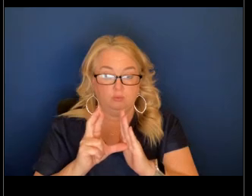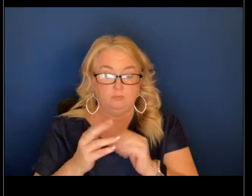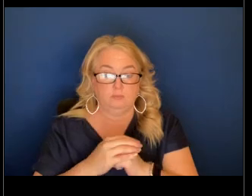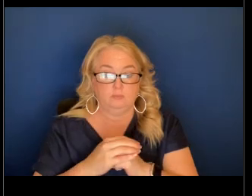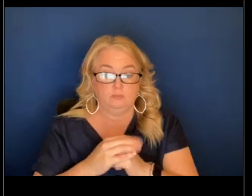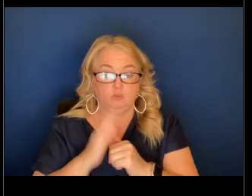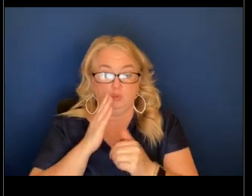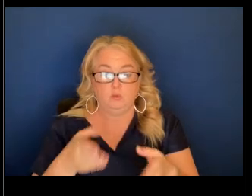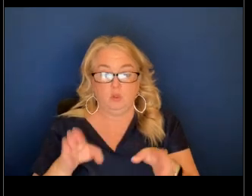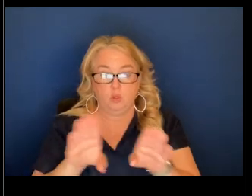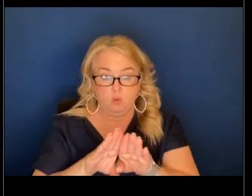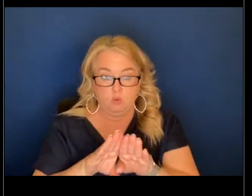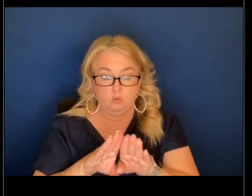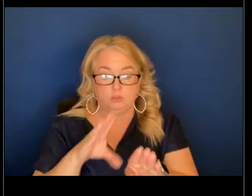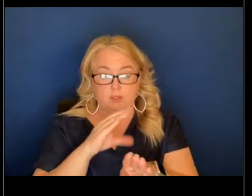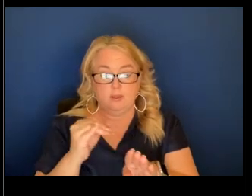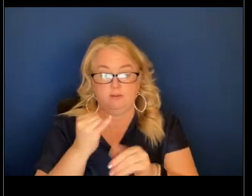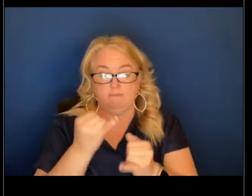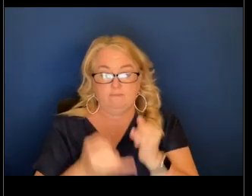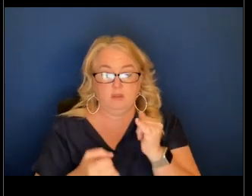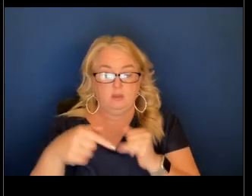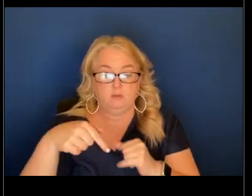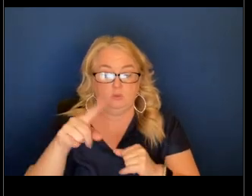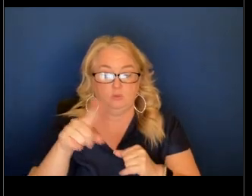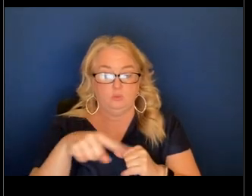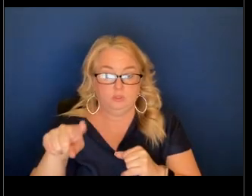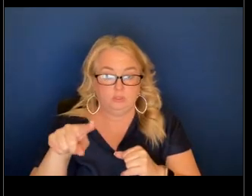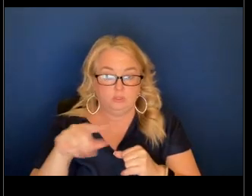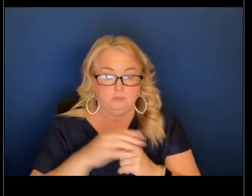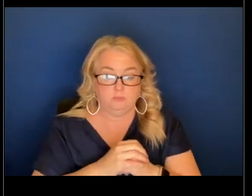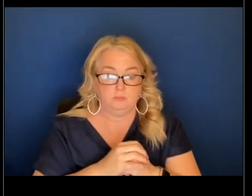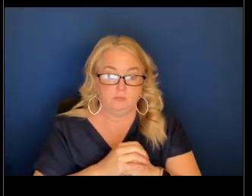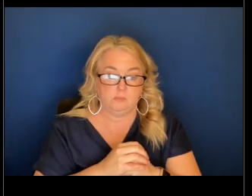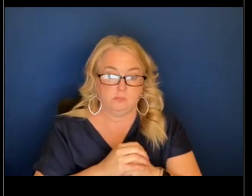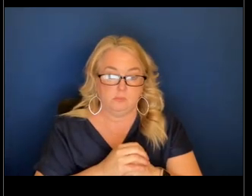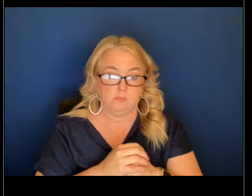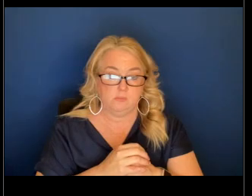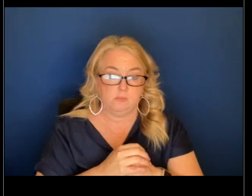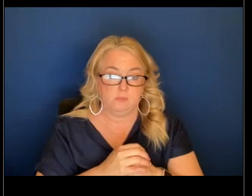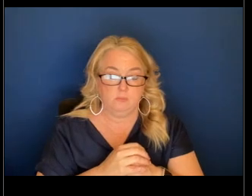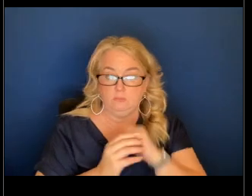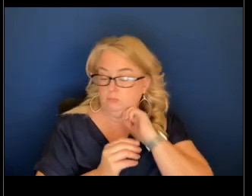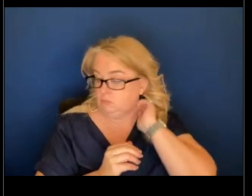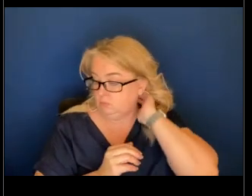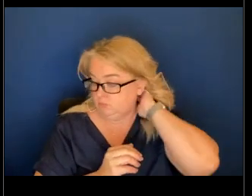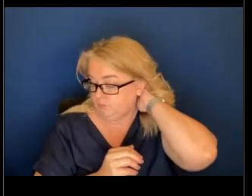and then we will close, and then you will have the chance to take the final quiz.